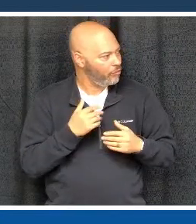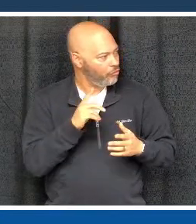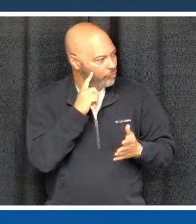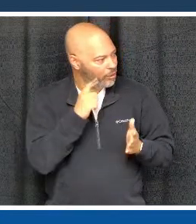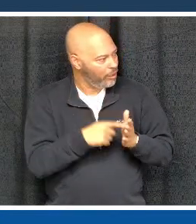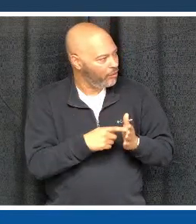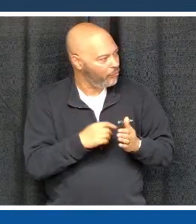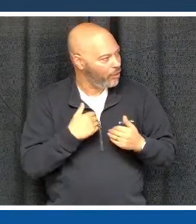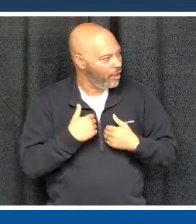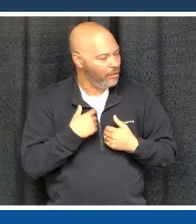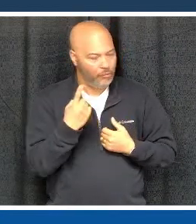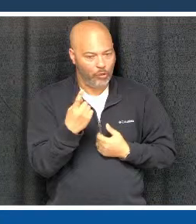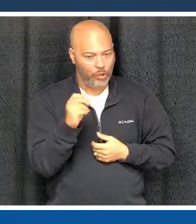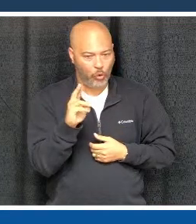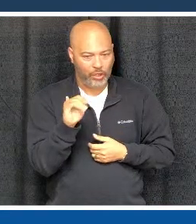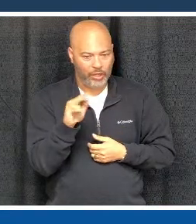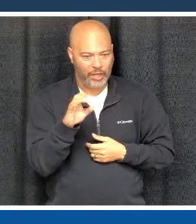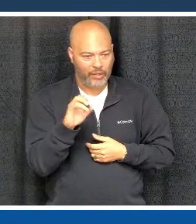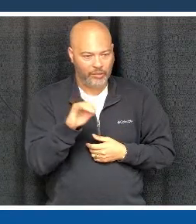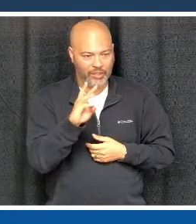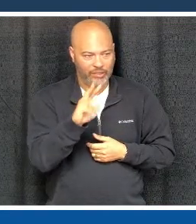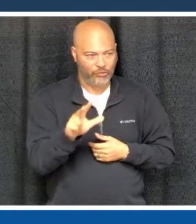Thank you, Mayor. We have one ordinance, and that's